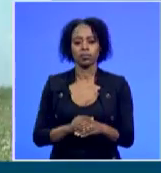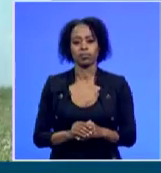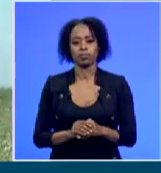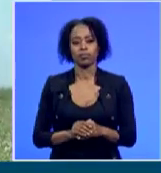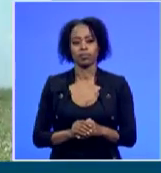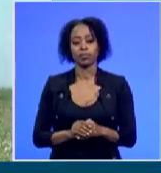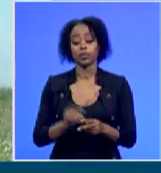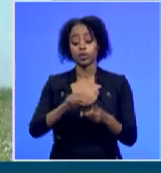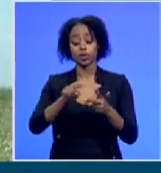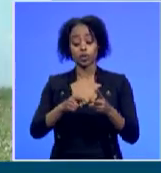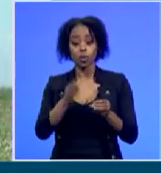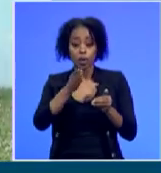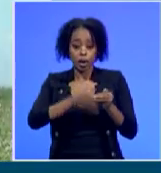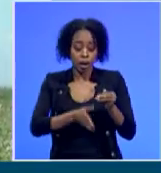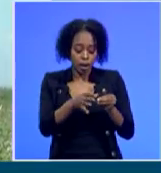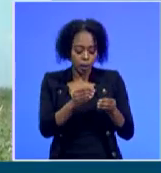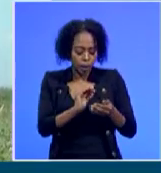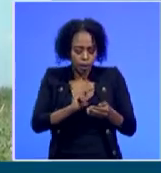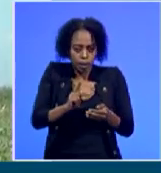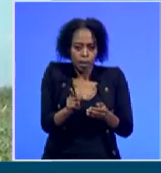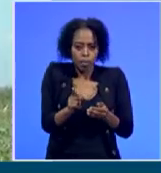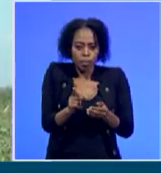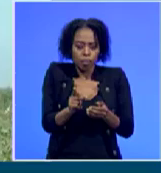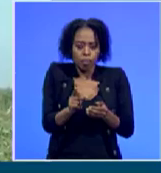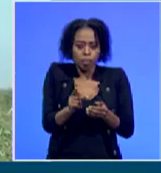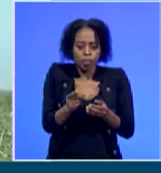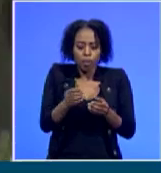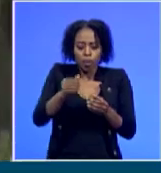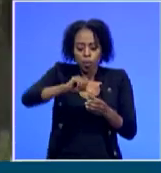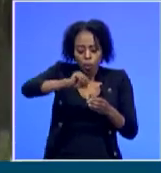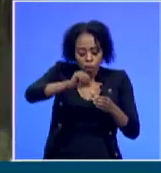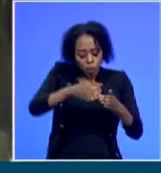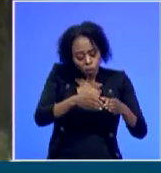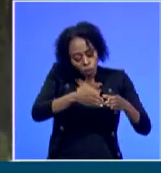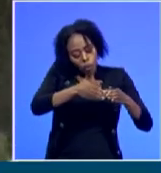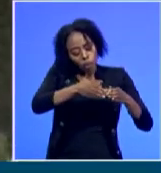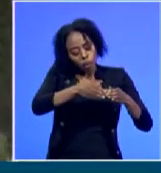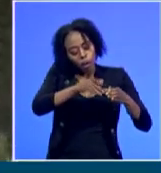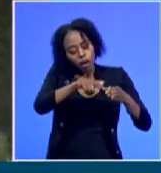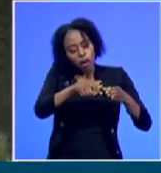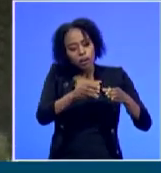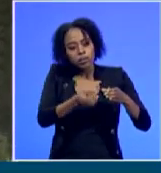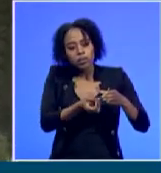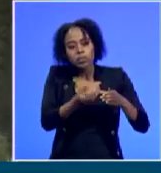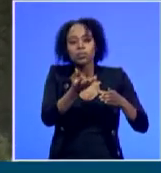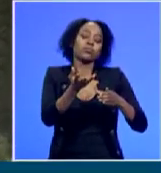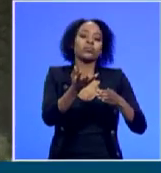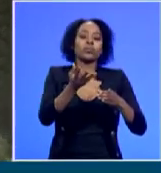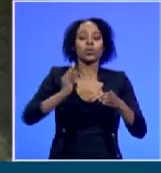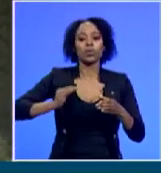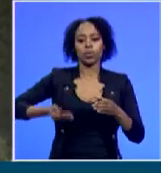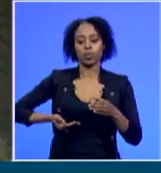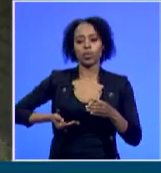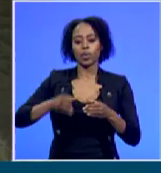two precious embryos are now being preserved in liquid nitrogen and will be transferred into female southern white rhinos